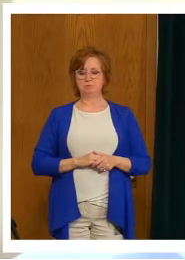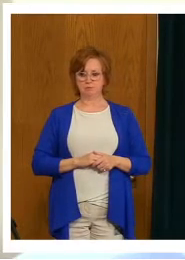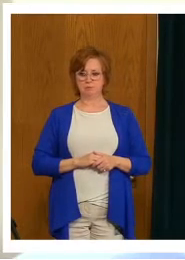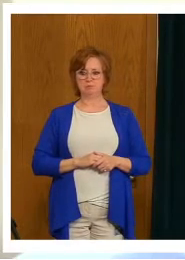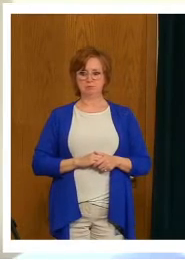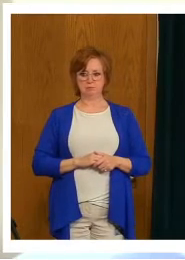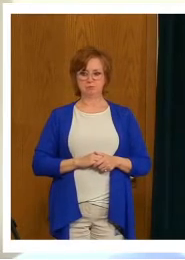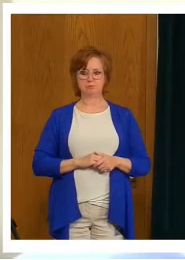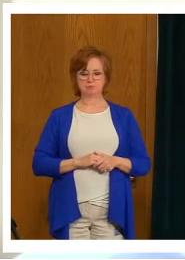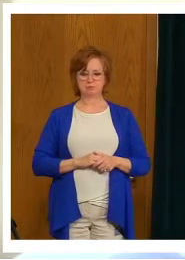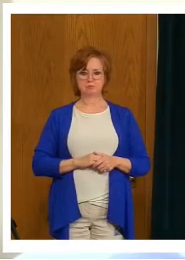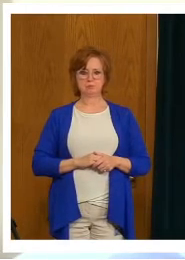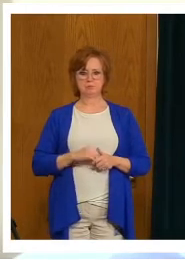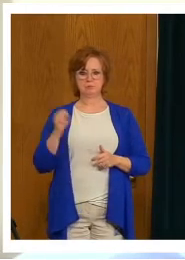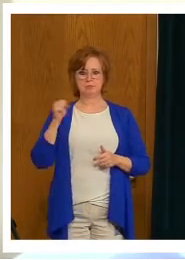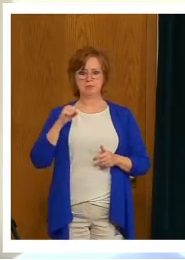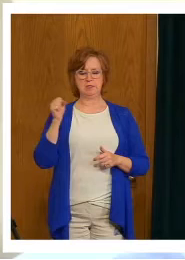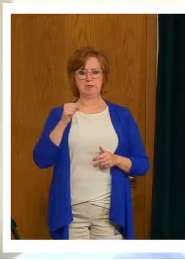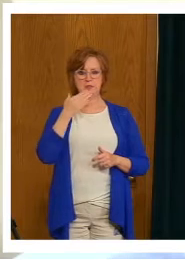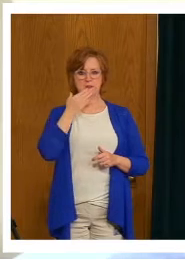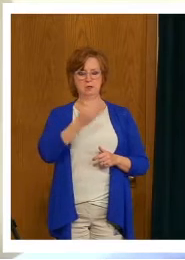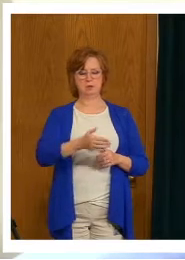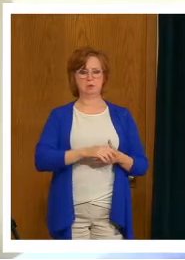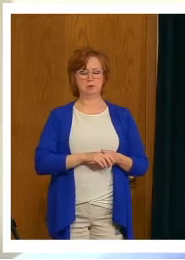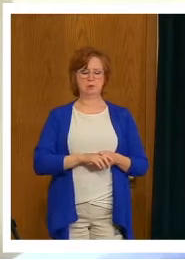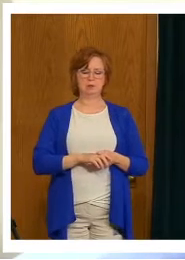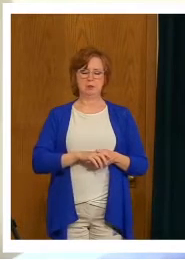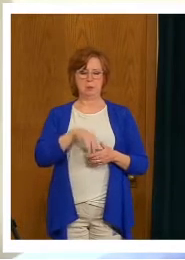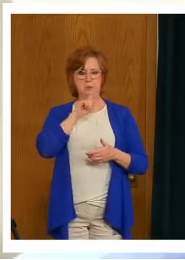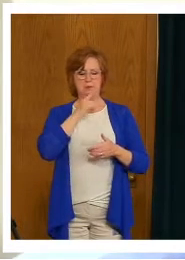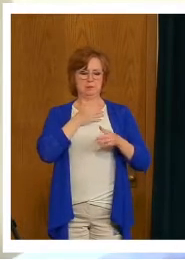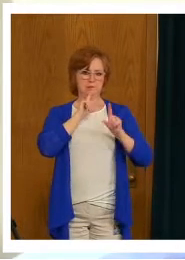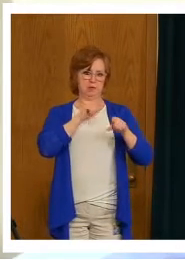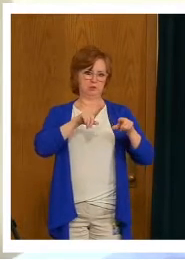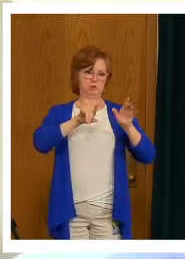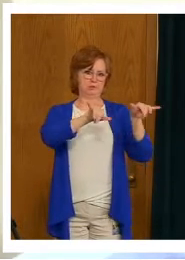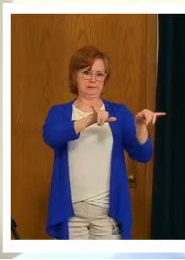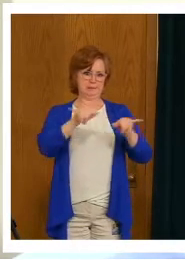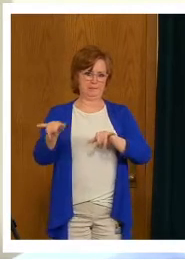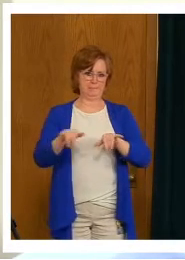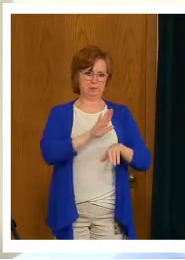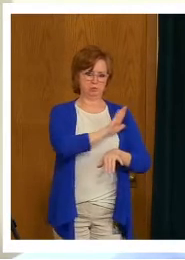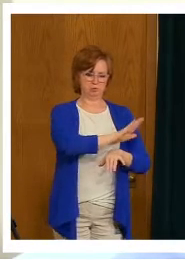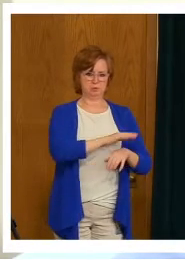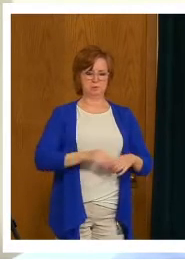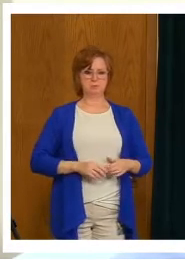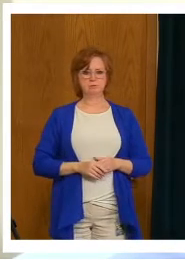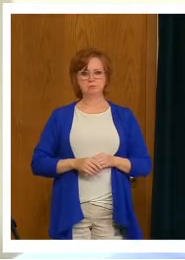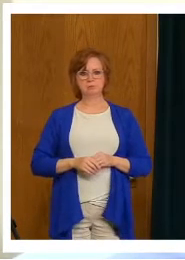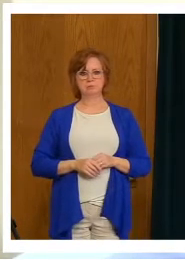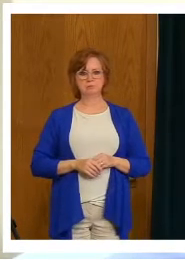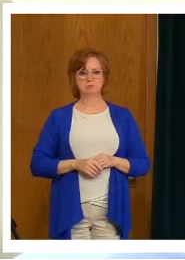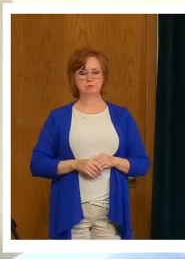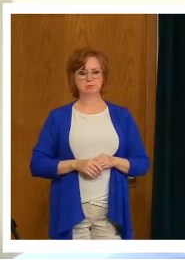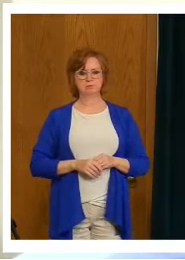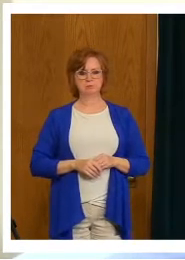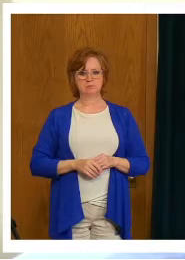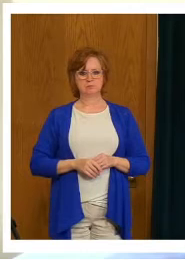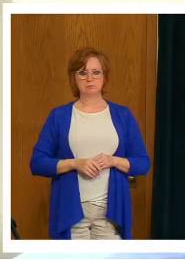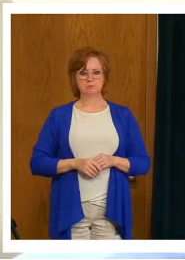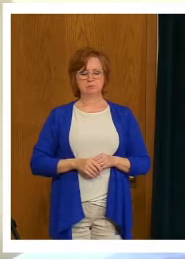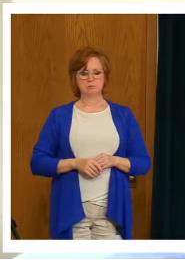Thanks, Premier. Yeah, I would just reinforce the same that, our vaccine uptake is coming up for